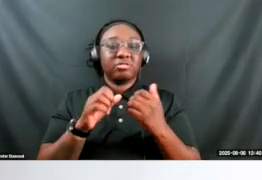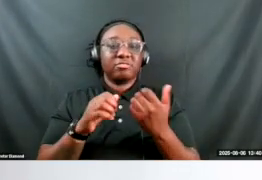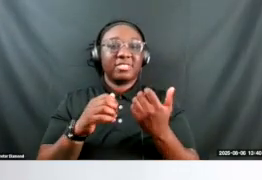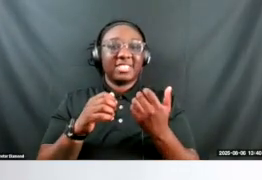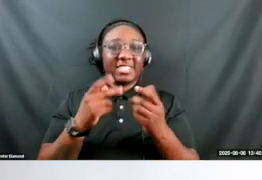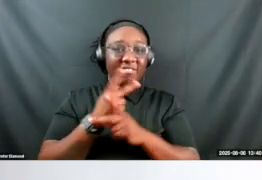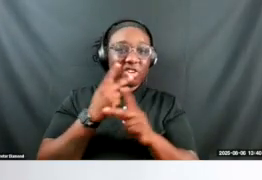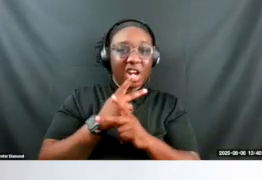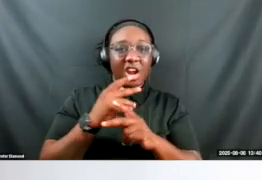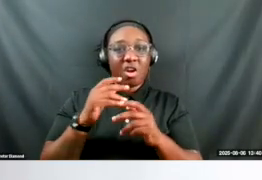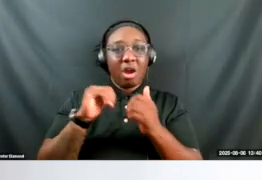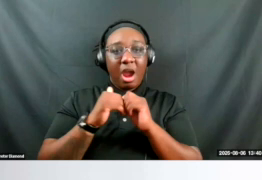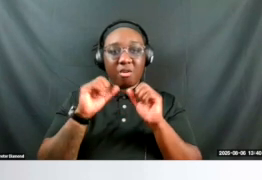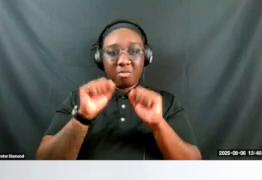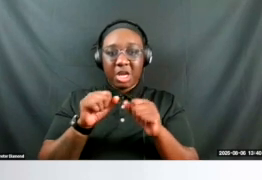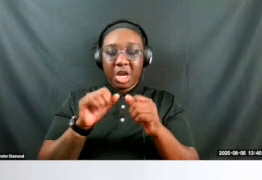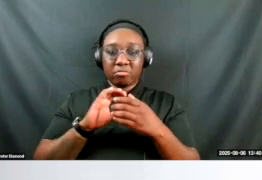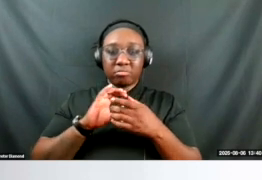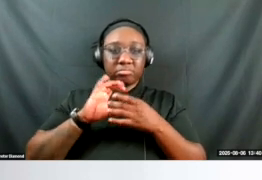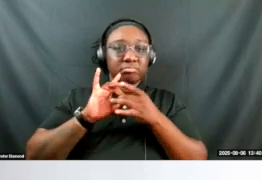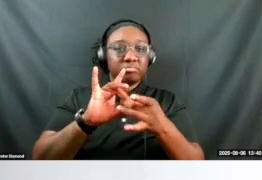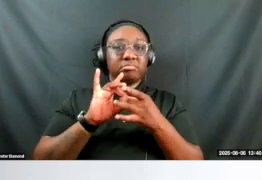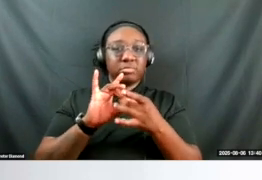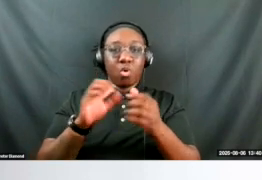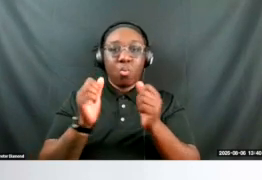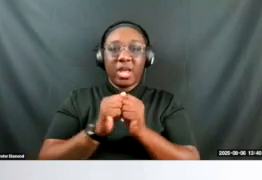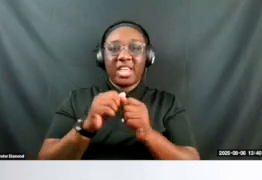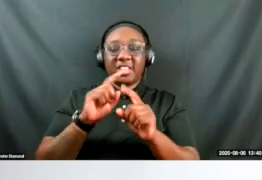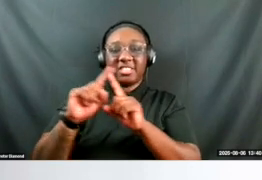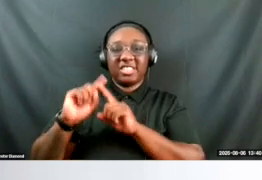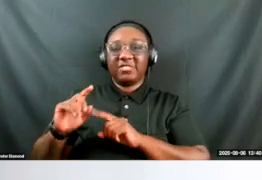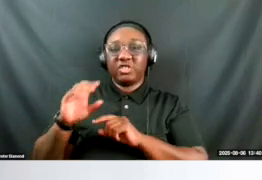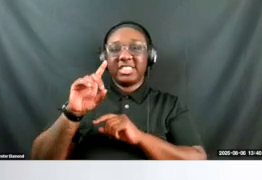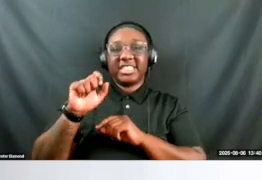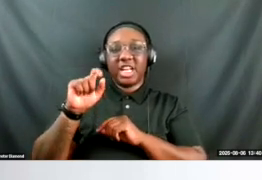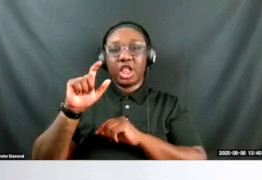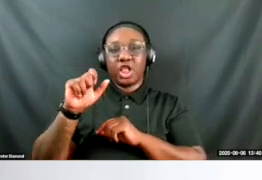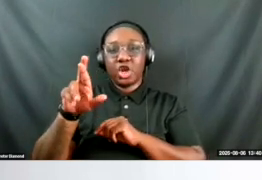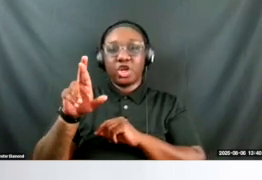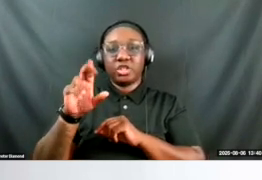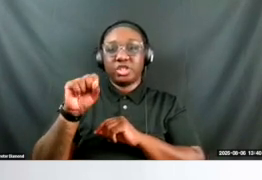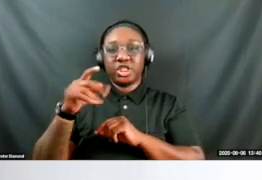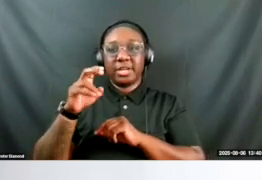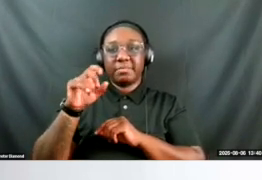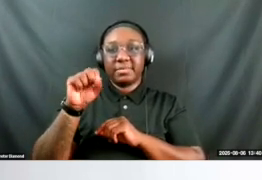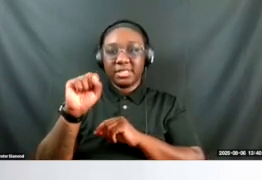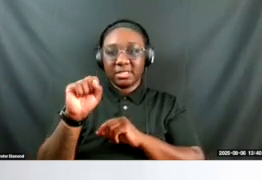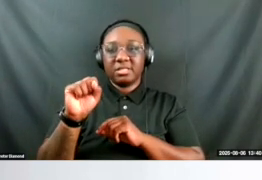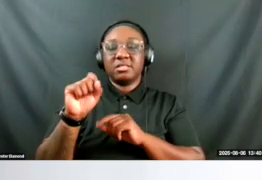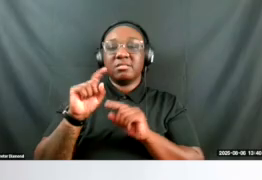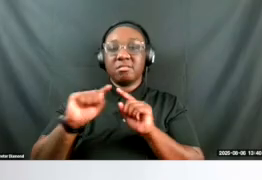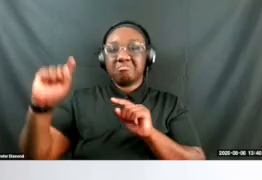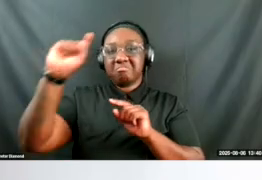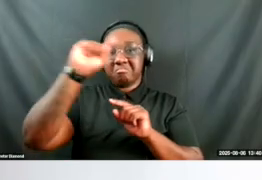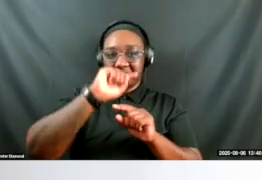and how it would work. So at this time, CARB staff is looking to compile our dealer network and then work with